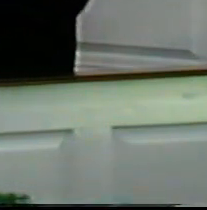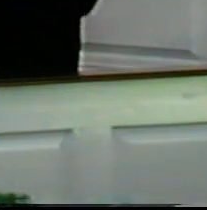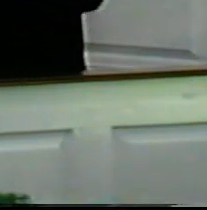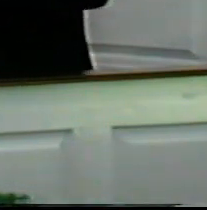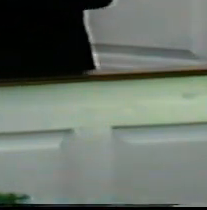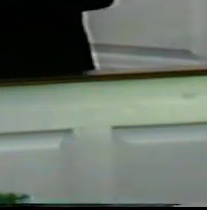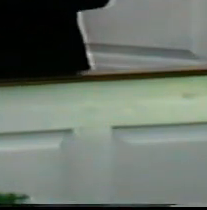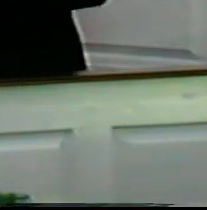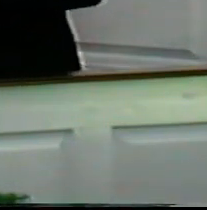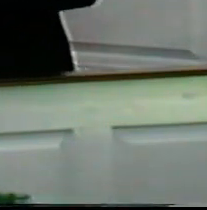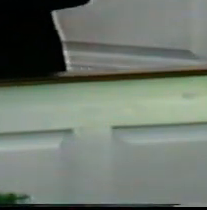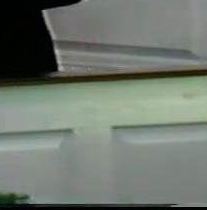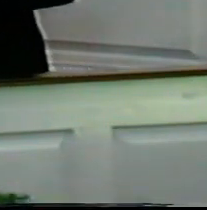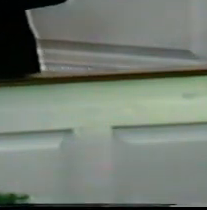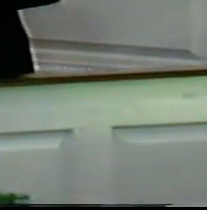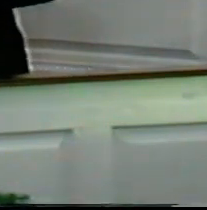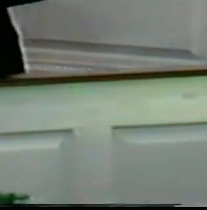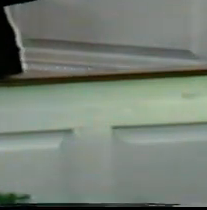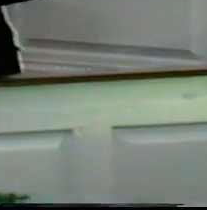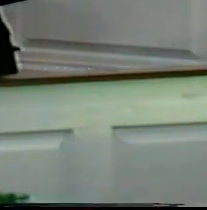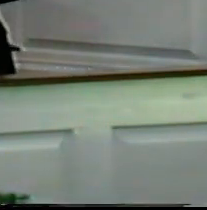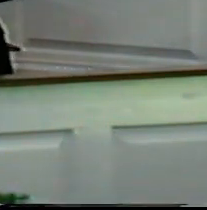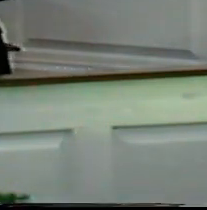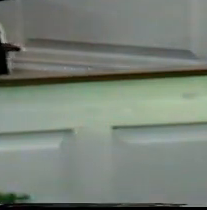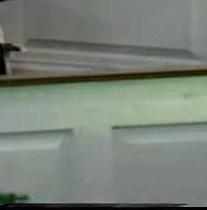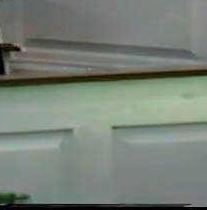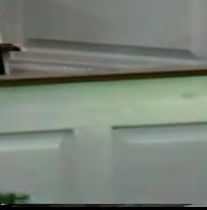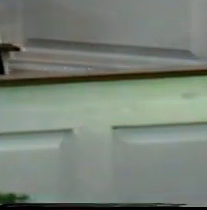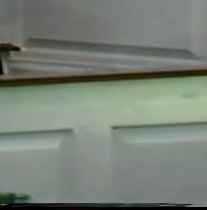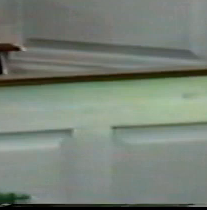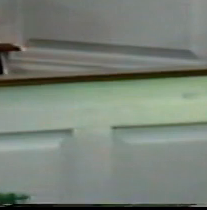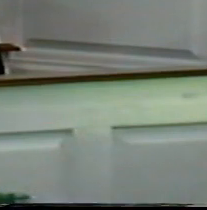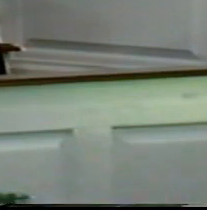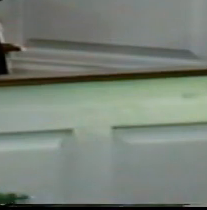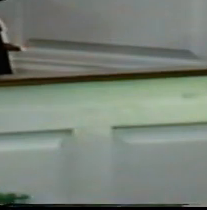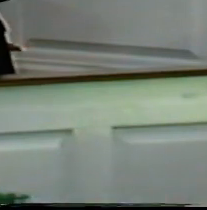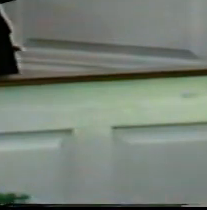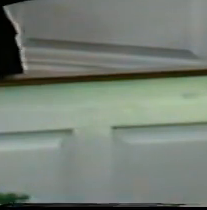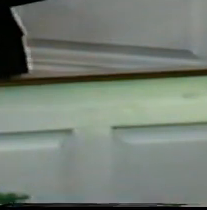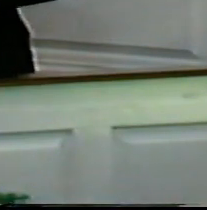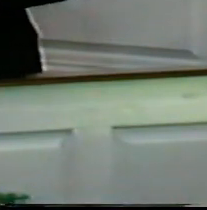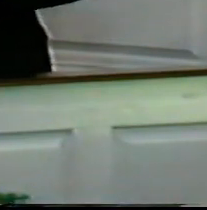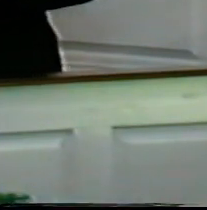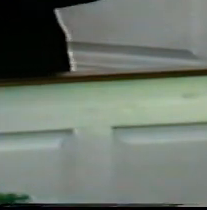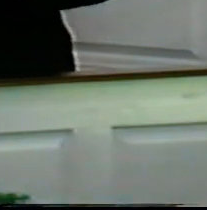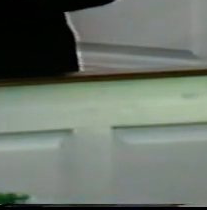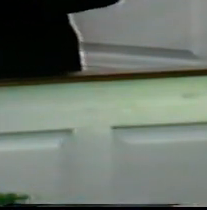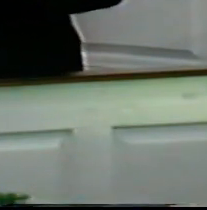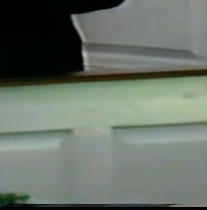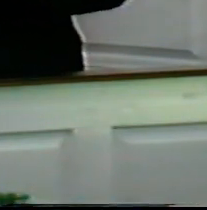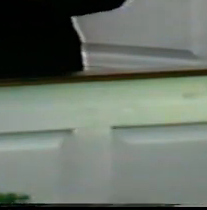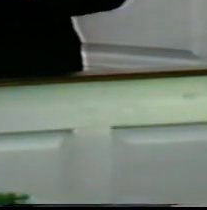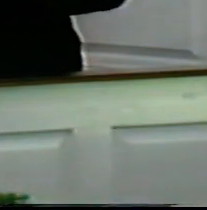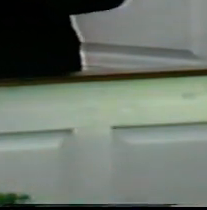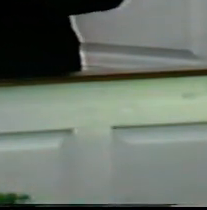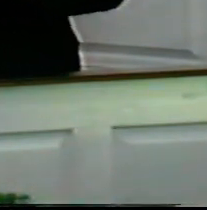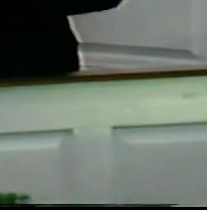grace. How I'm a child of that heavenly